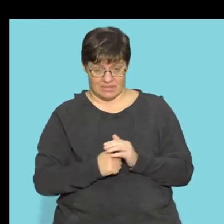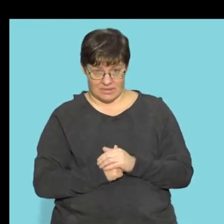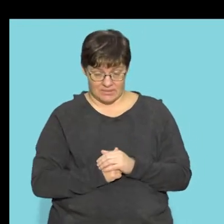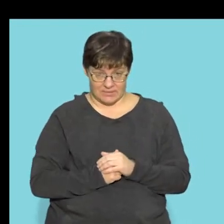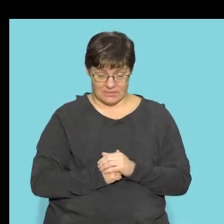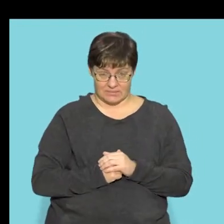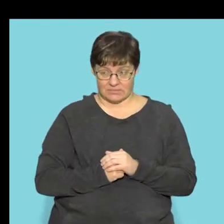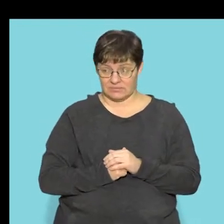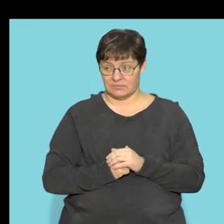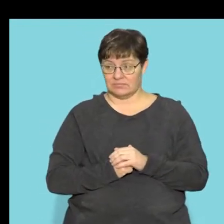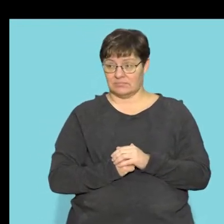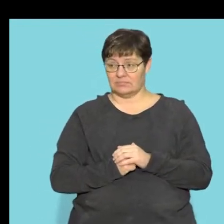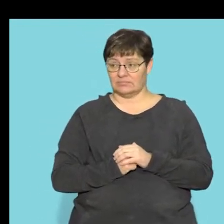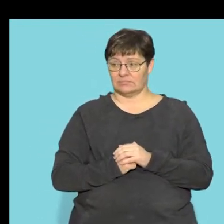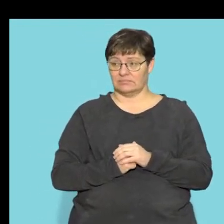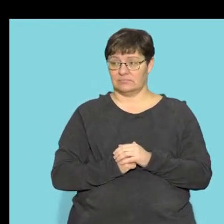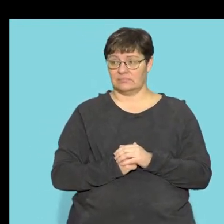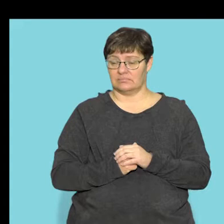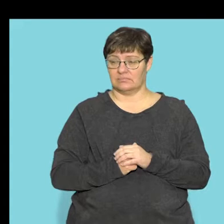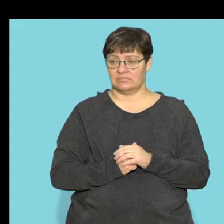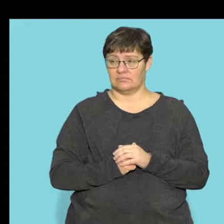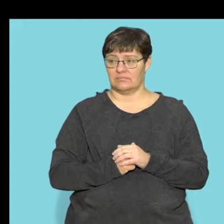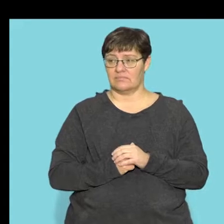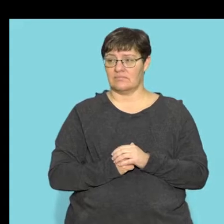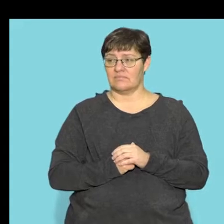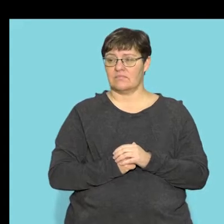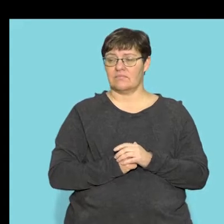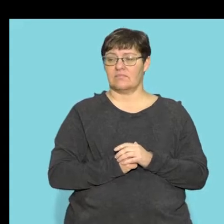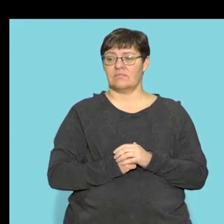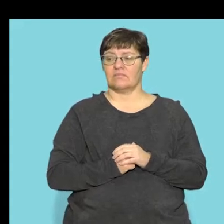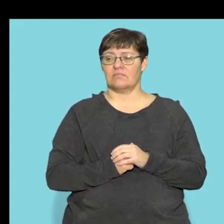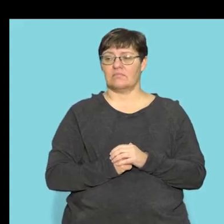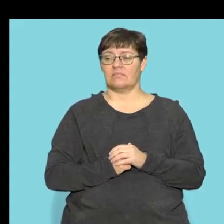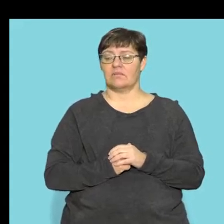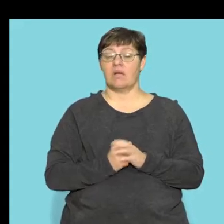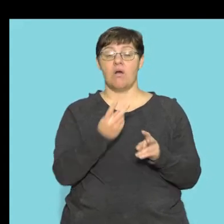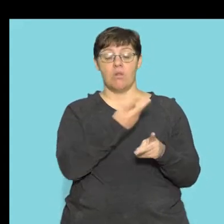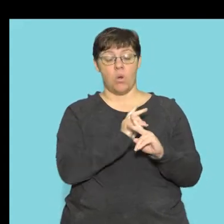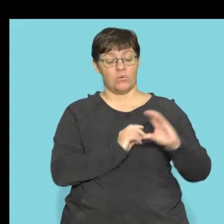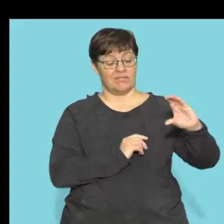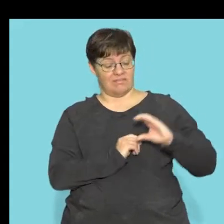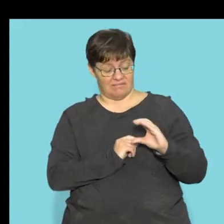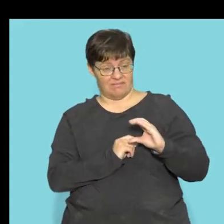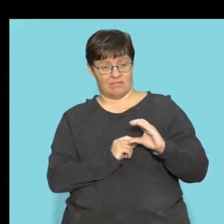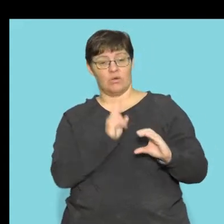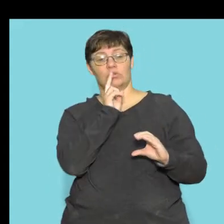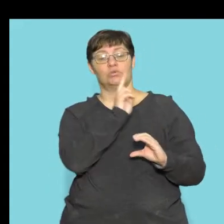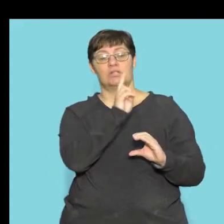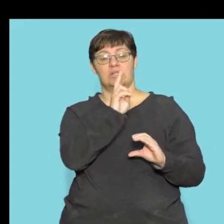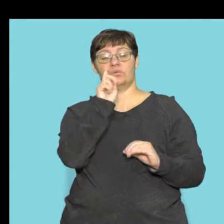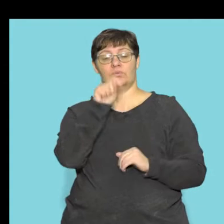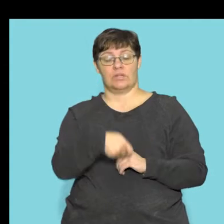is MP, which is the same as X, right? Now, the loan amount will be